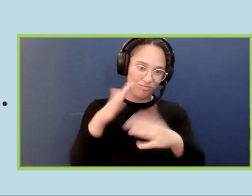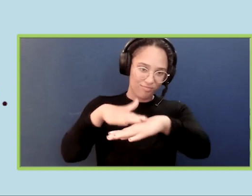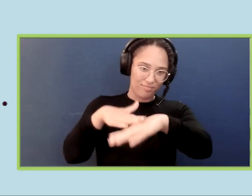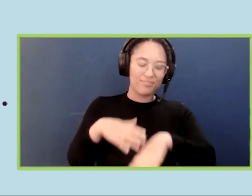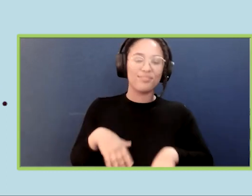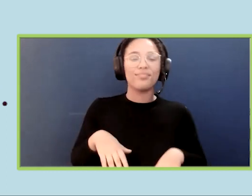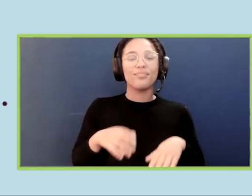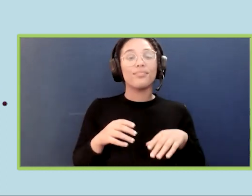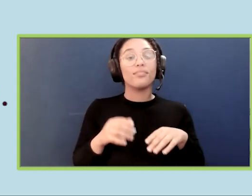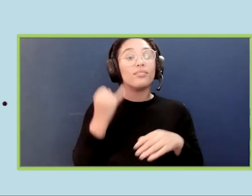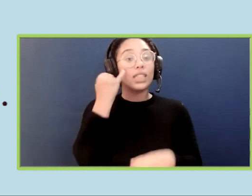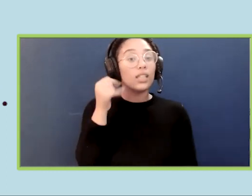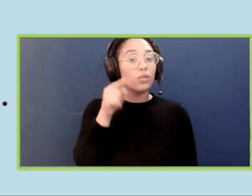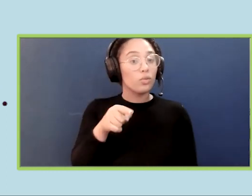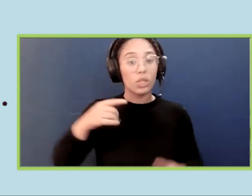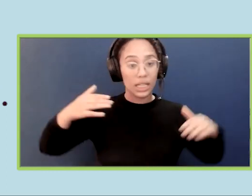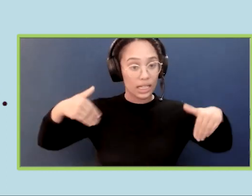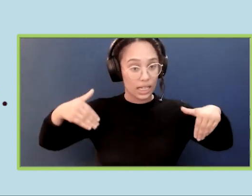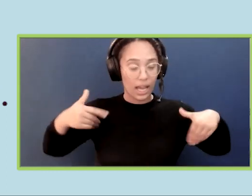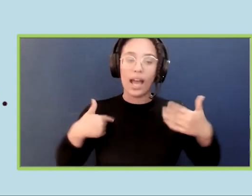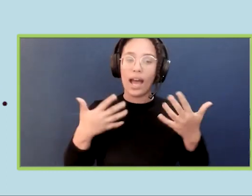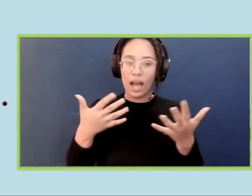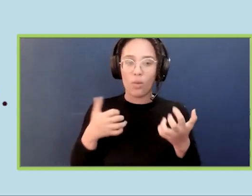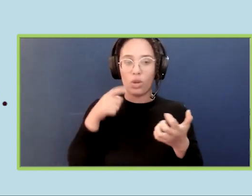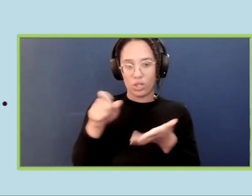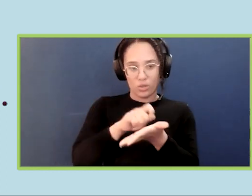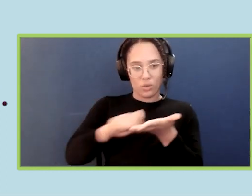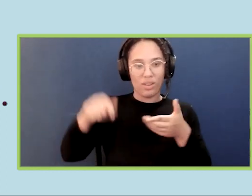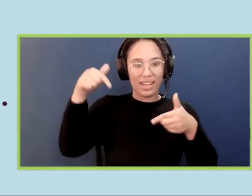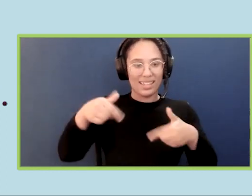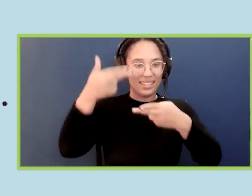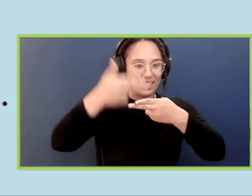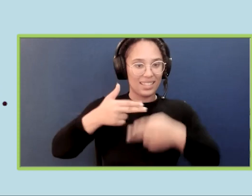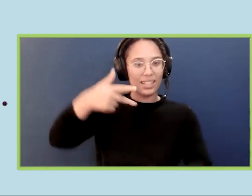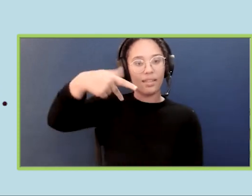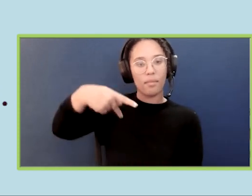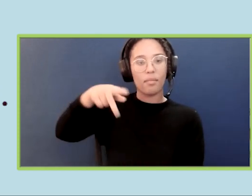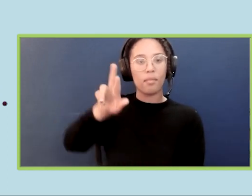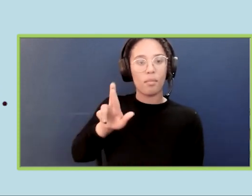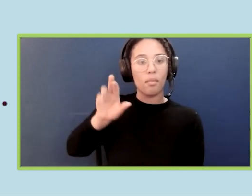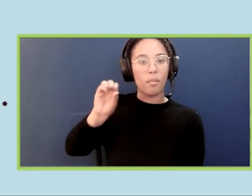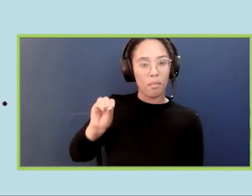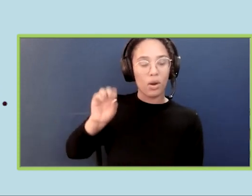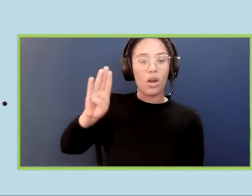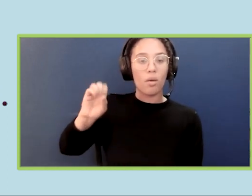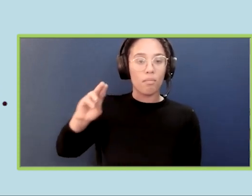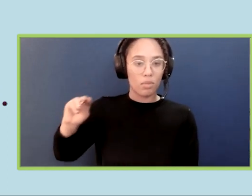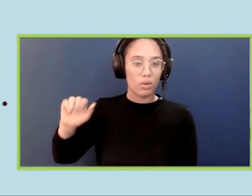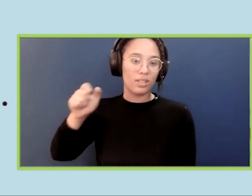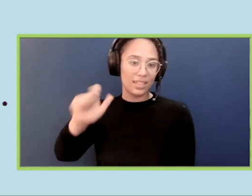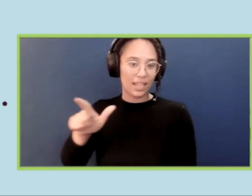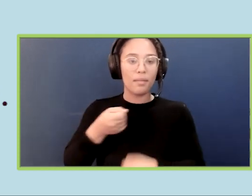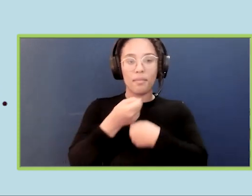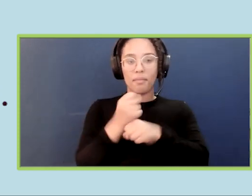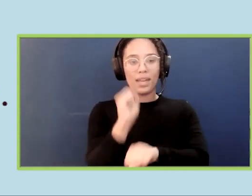If you haven't already, I want you to write this down now. Pro Bono ASL, making the revolution accessible. They have